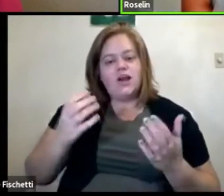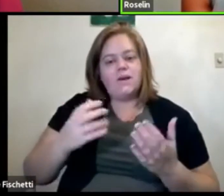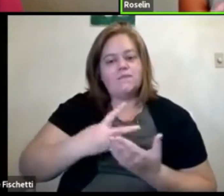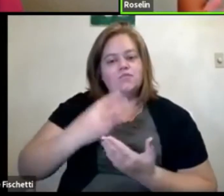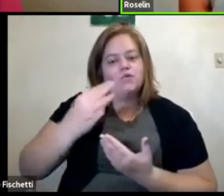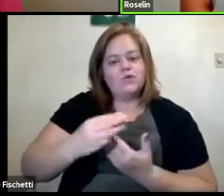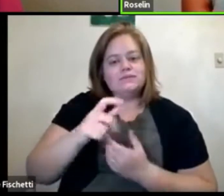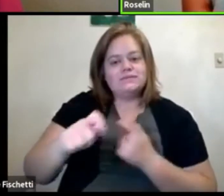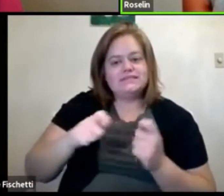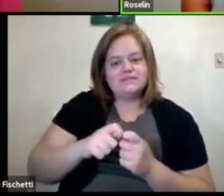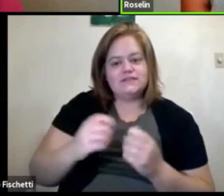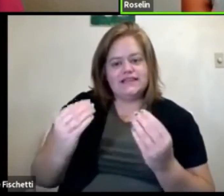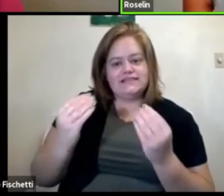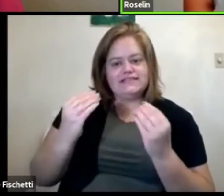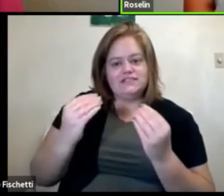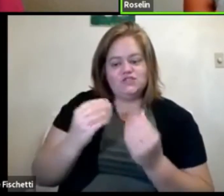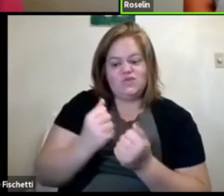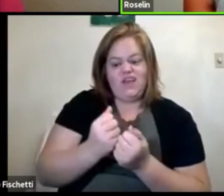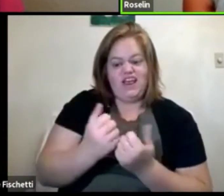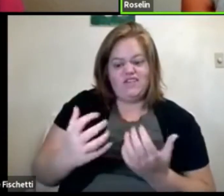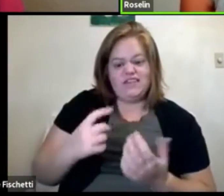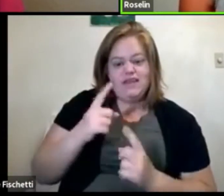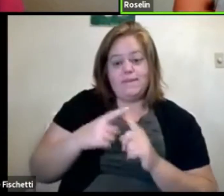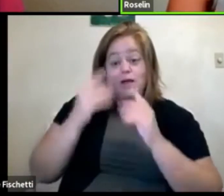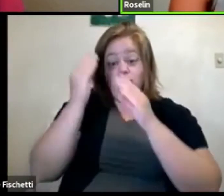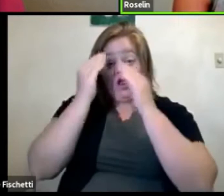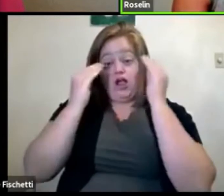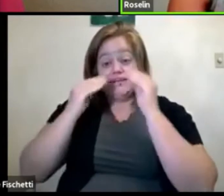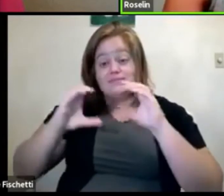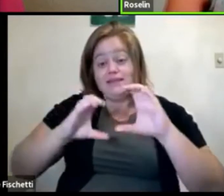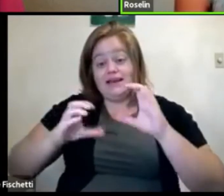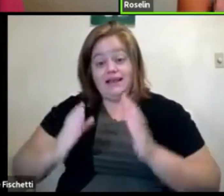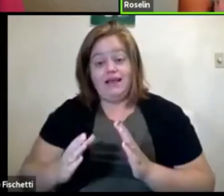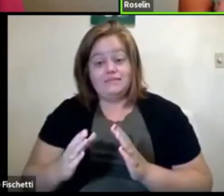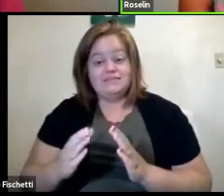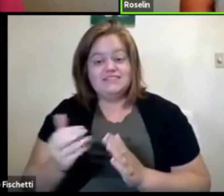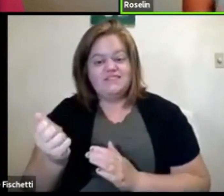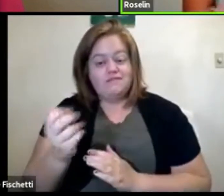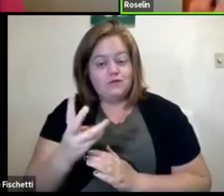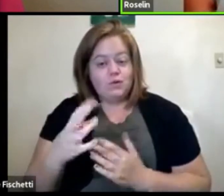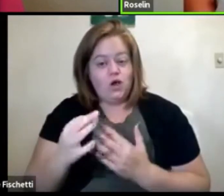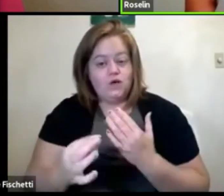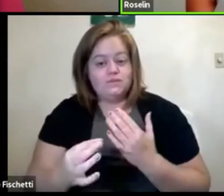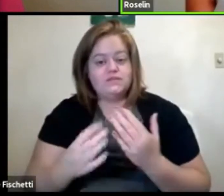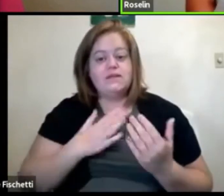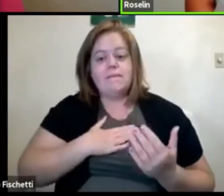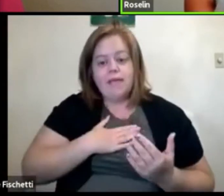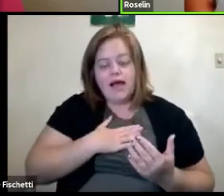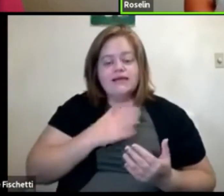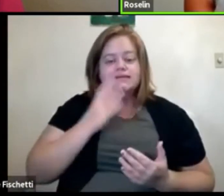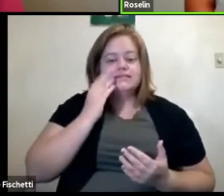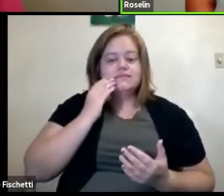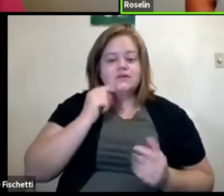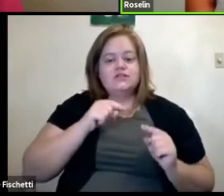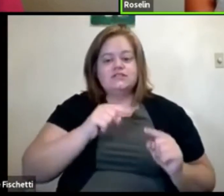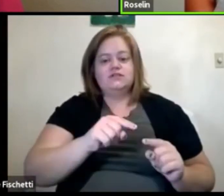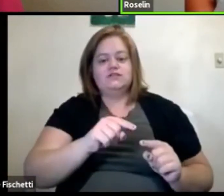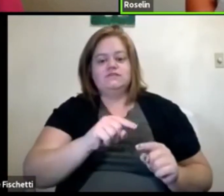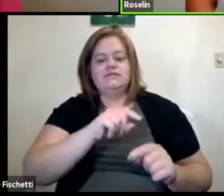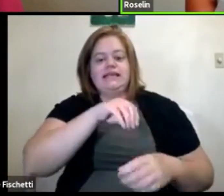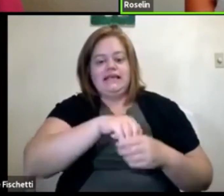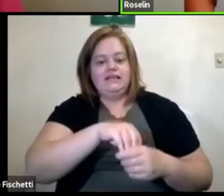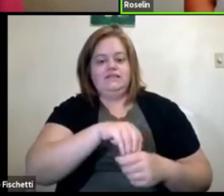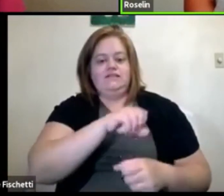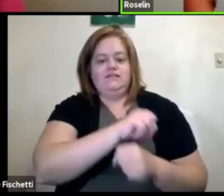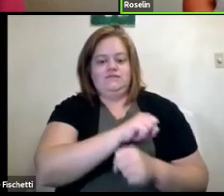you like the ins and outs of like being a cosmetic chemist. My learnings have been on the job, right? So it's a matter